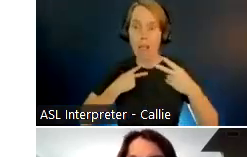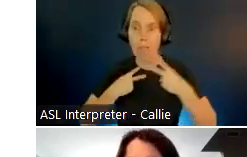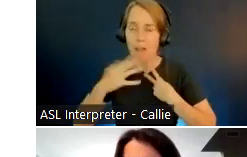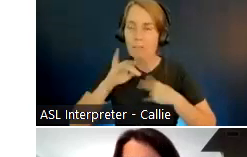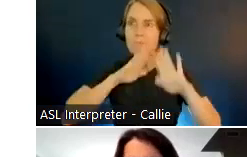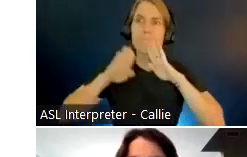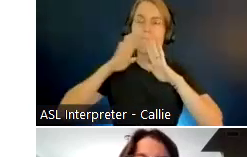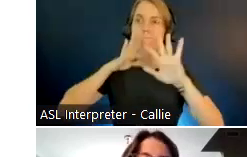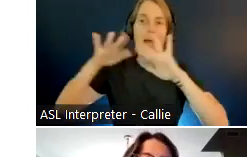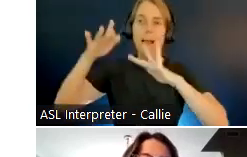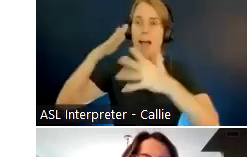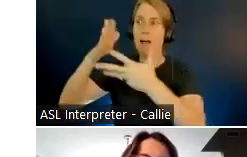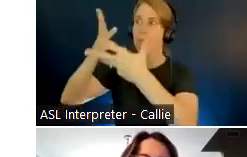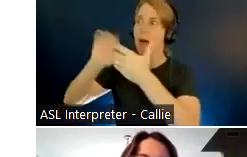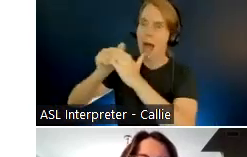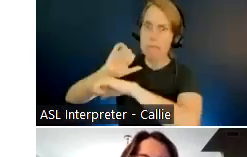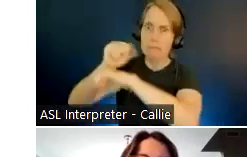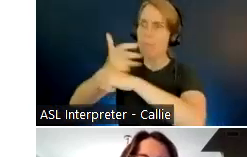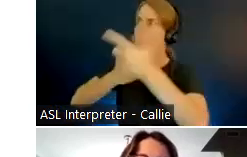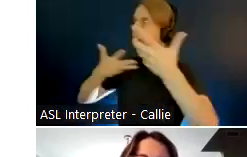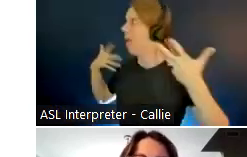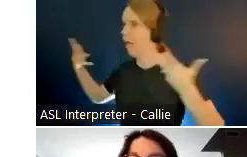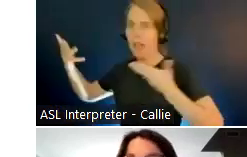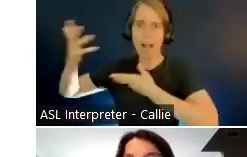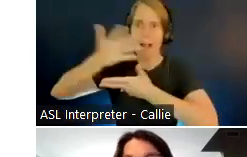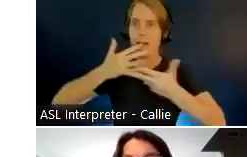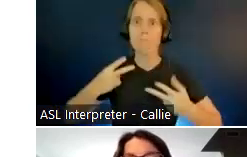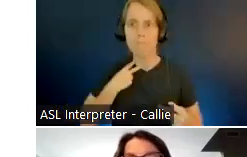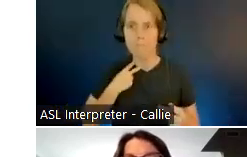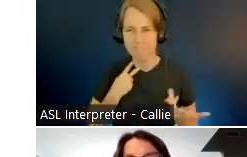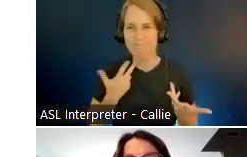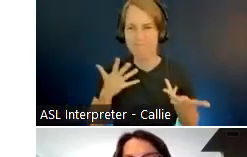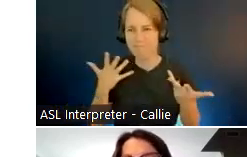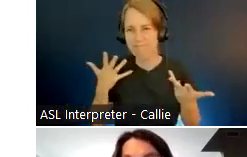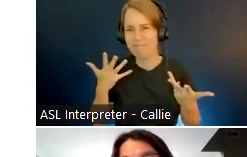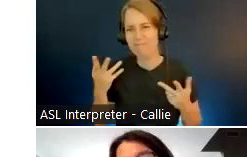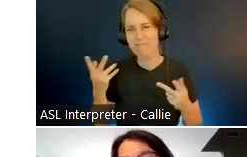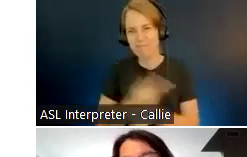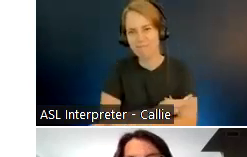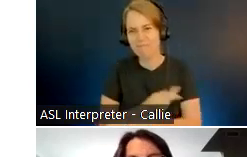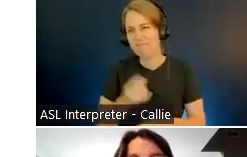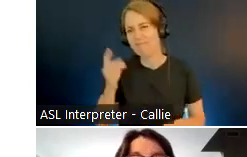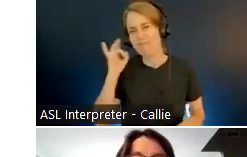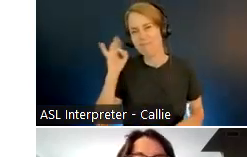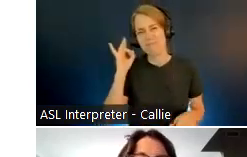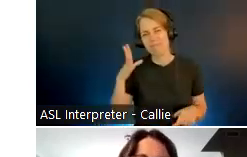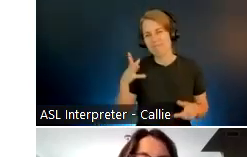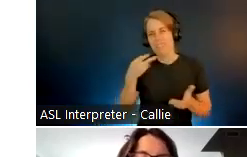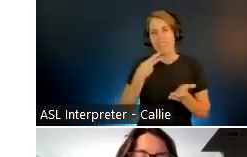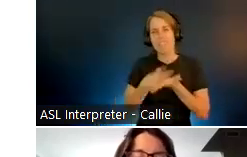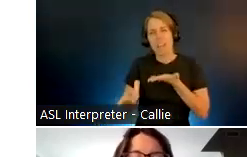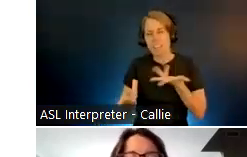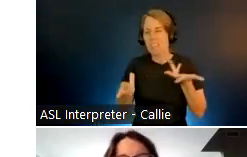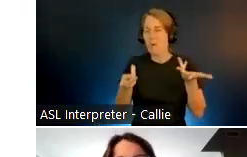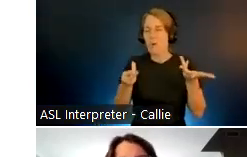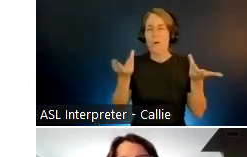and I don't need them anymore. And then, they don't have them set up and they end up flunking out on some